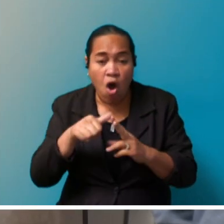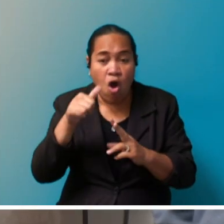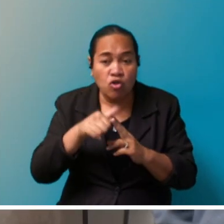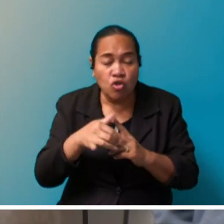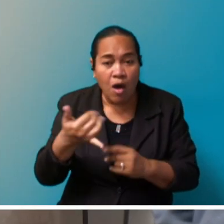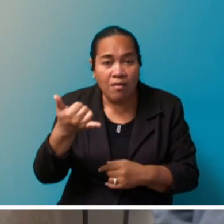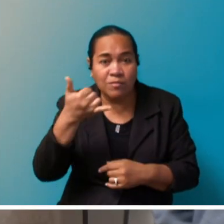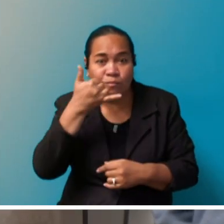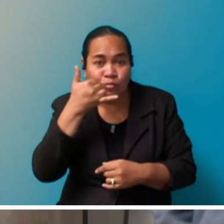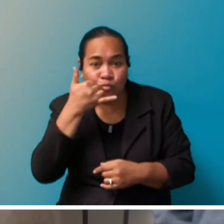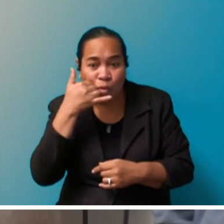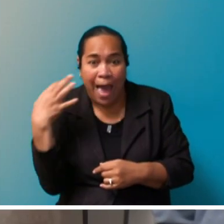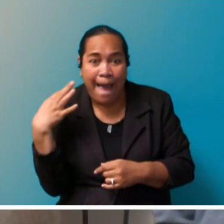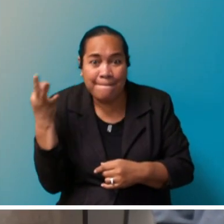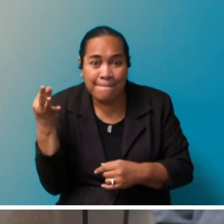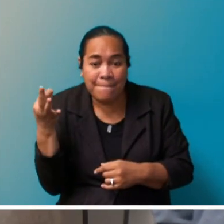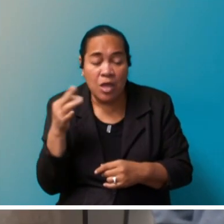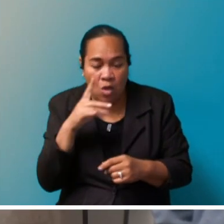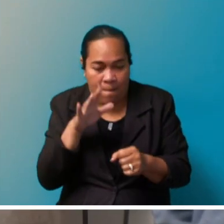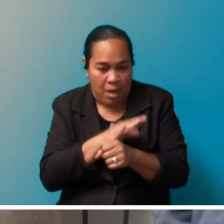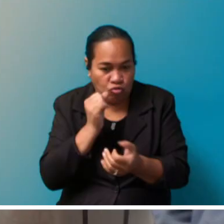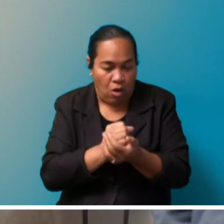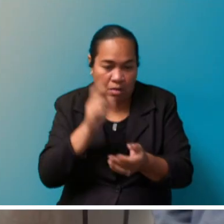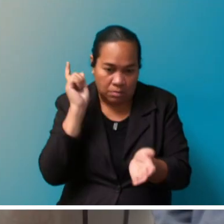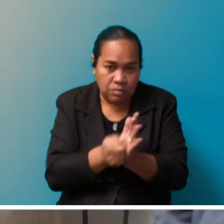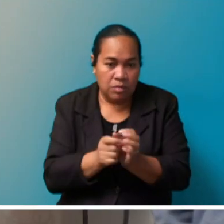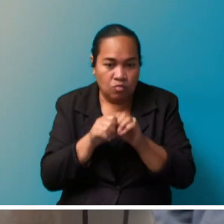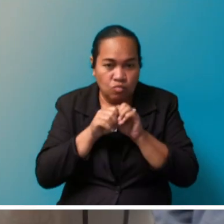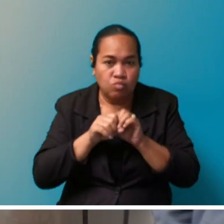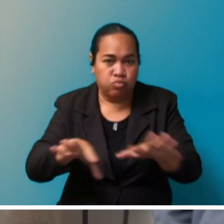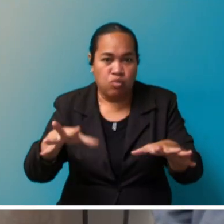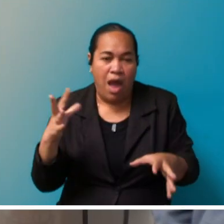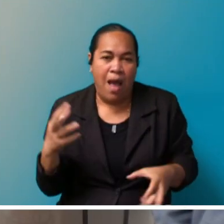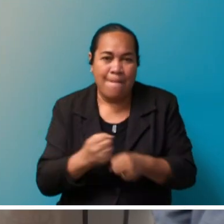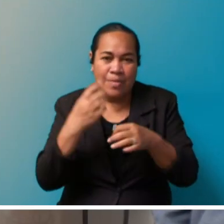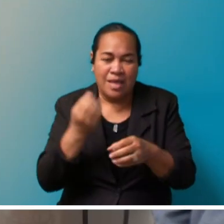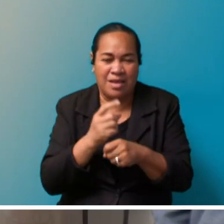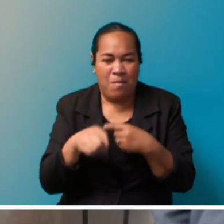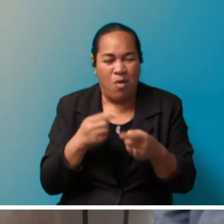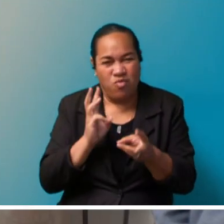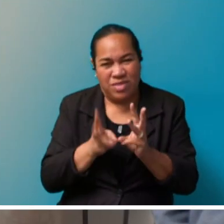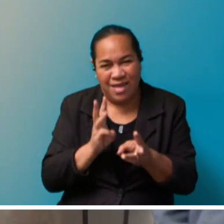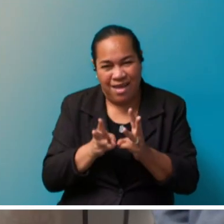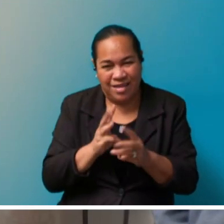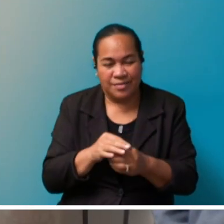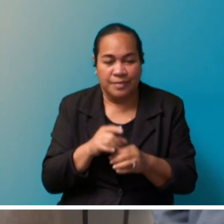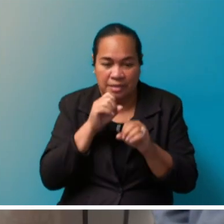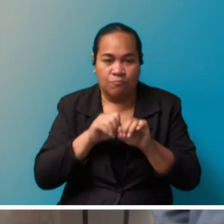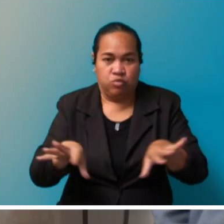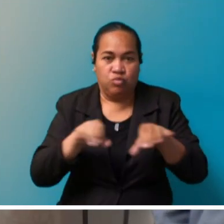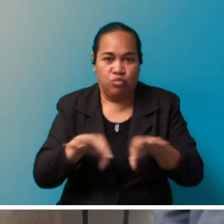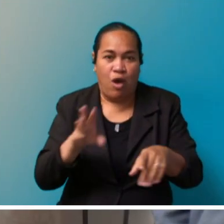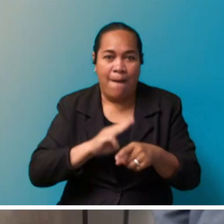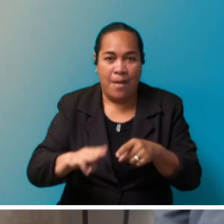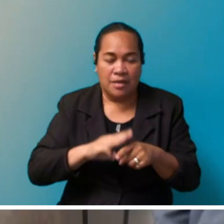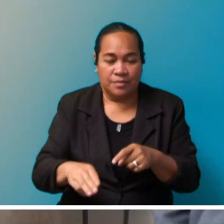to ensure every Fijian can receive real-time alerts and weather updates at their fingertips. And Mr. Speaker, so we're also